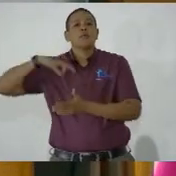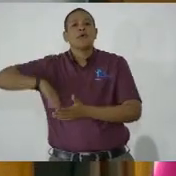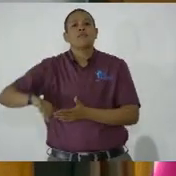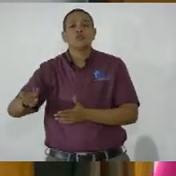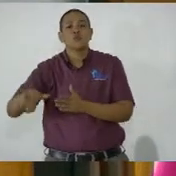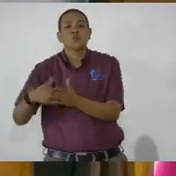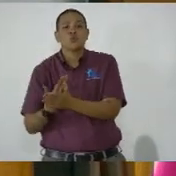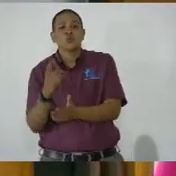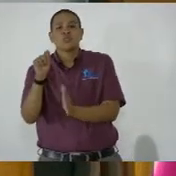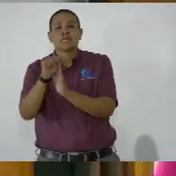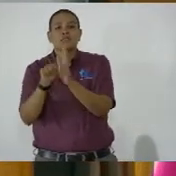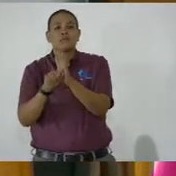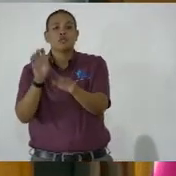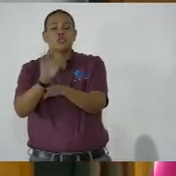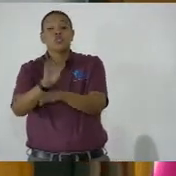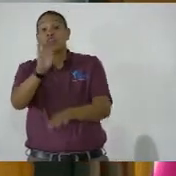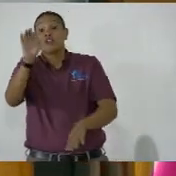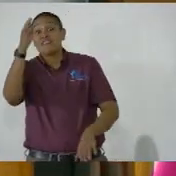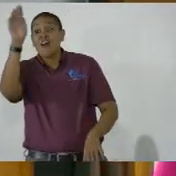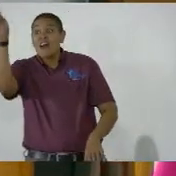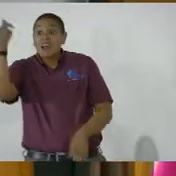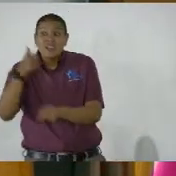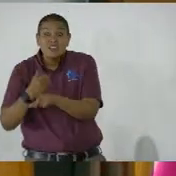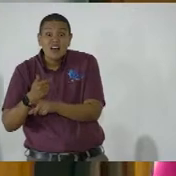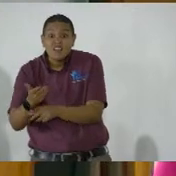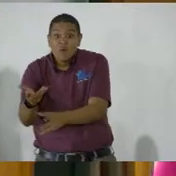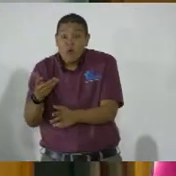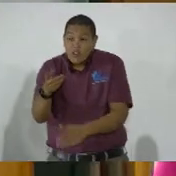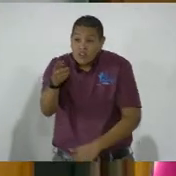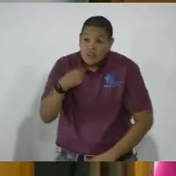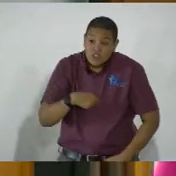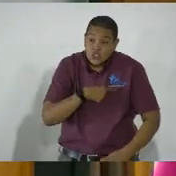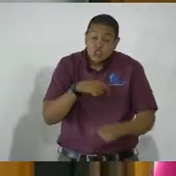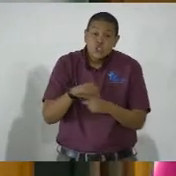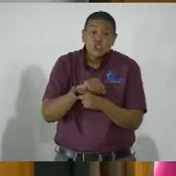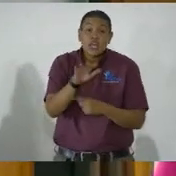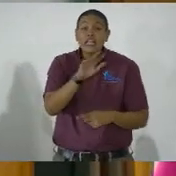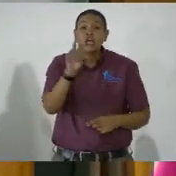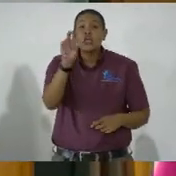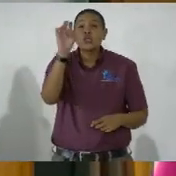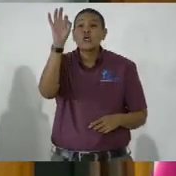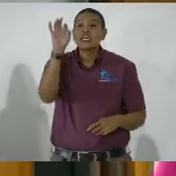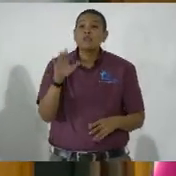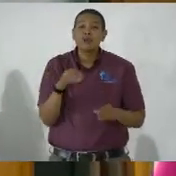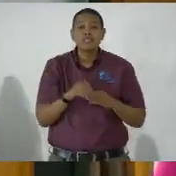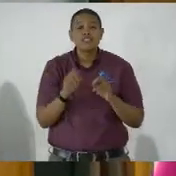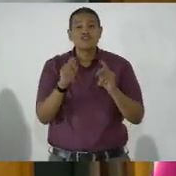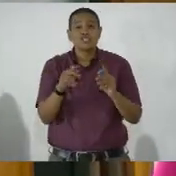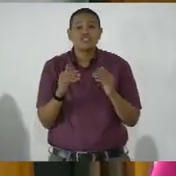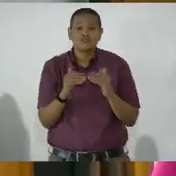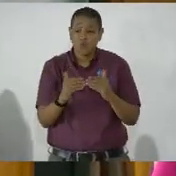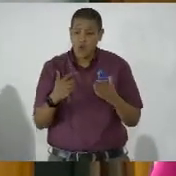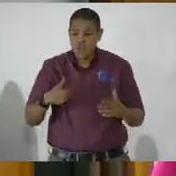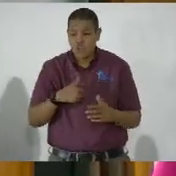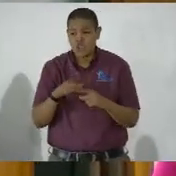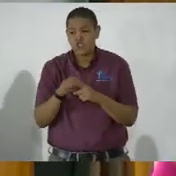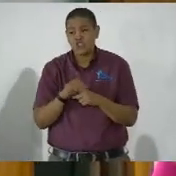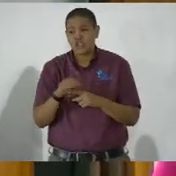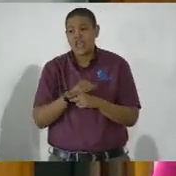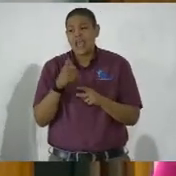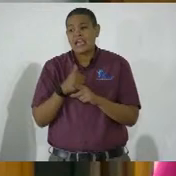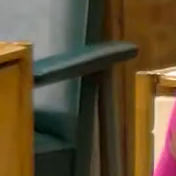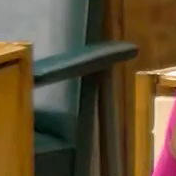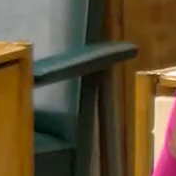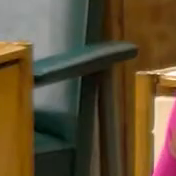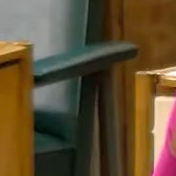Testament Church of God have begged, they want us to train their 200 pastors in restorative justice. The Seventh-day Adventist